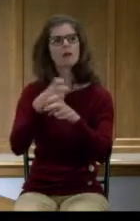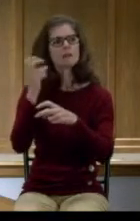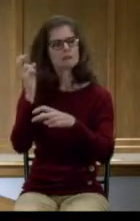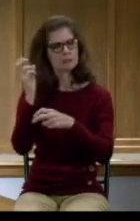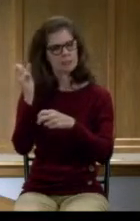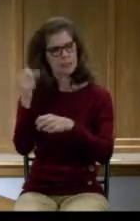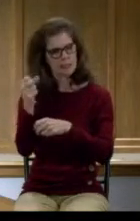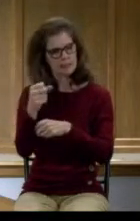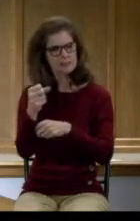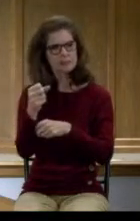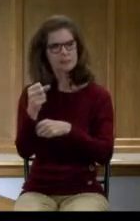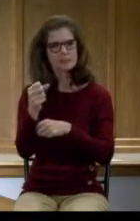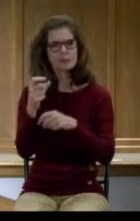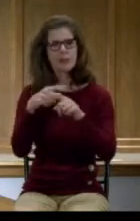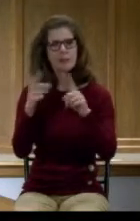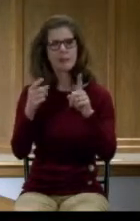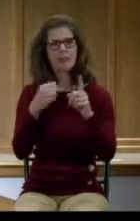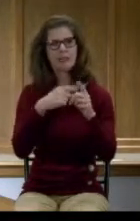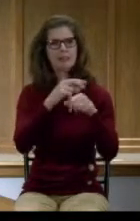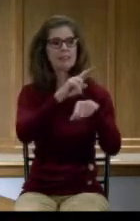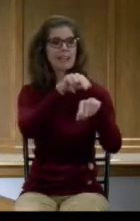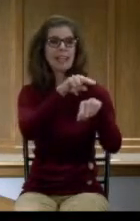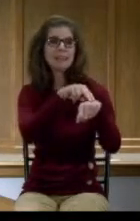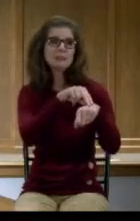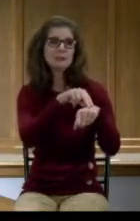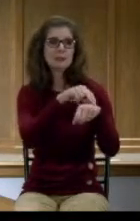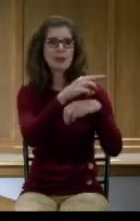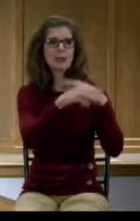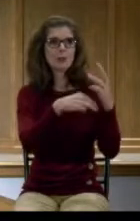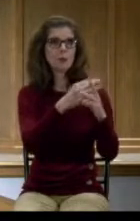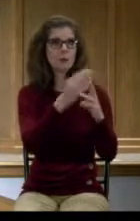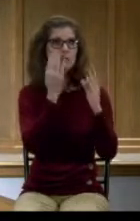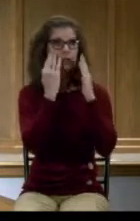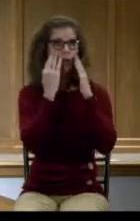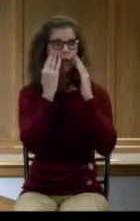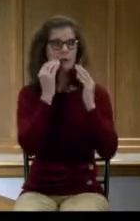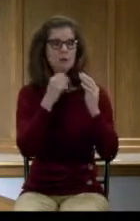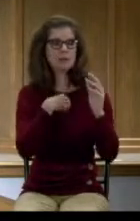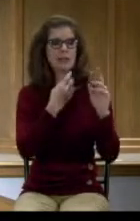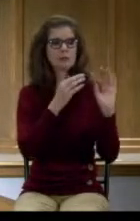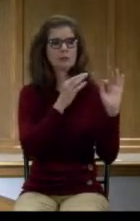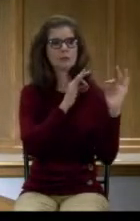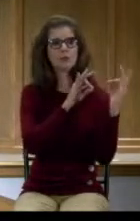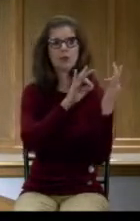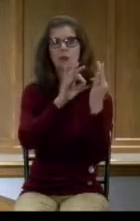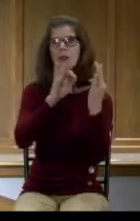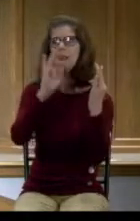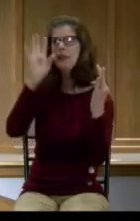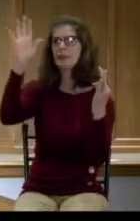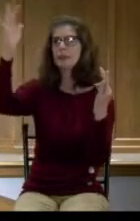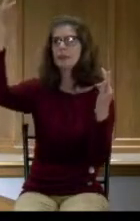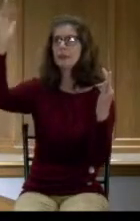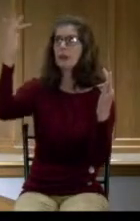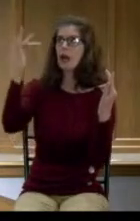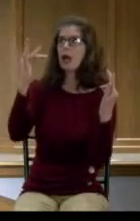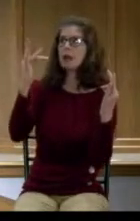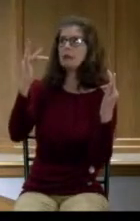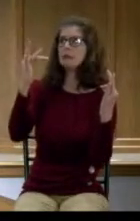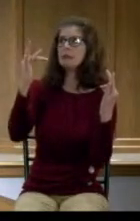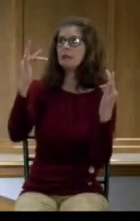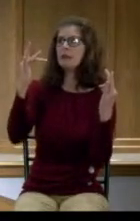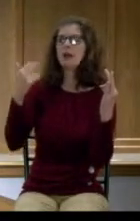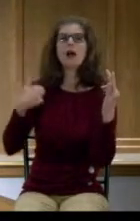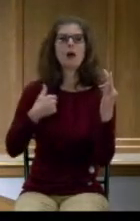creation knows how to turn back to the light, then so do we. We are made in the image of God. We are